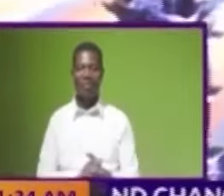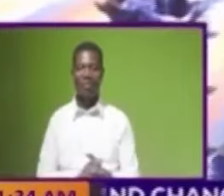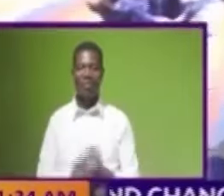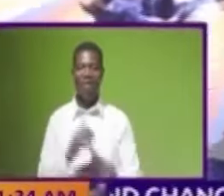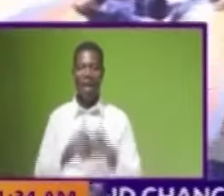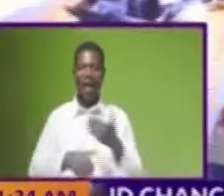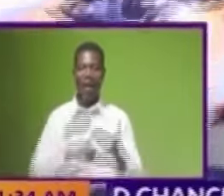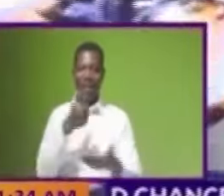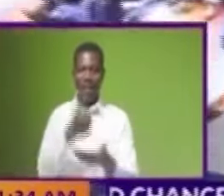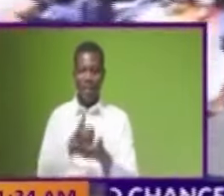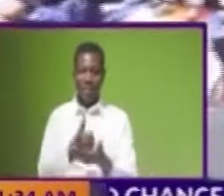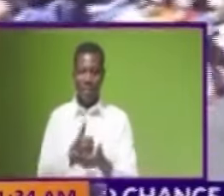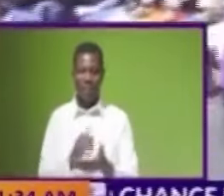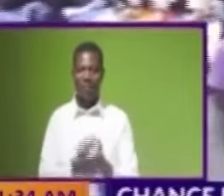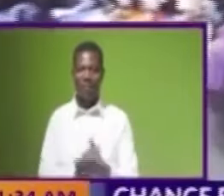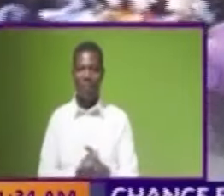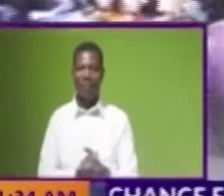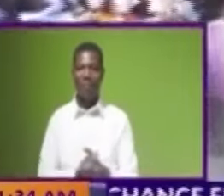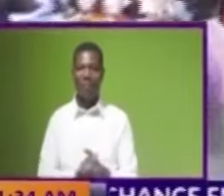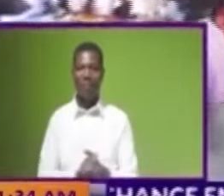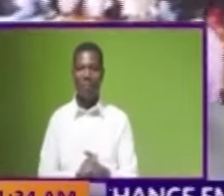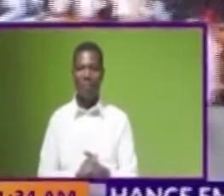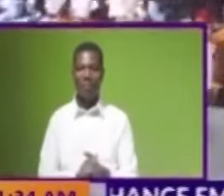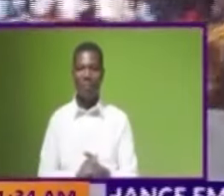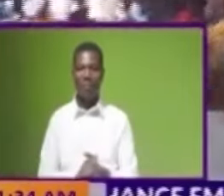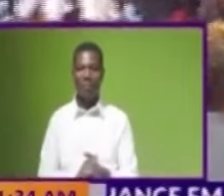Amen. Amen.